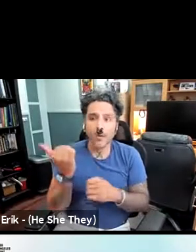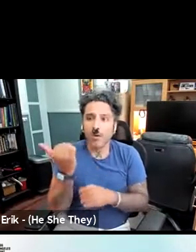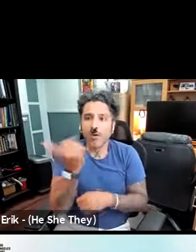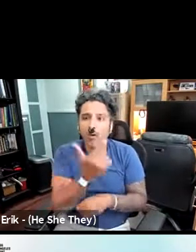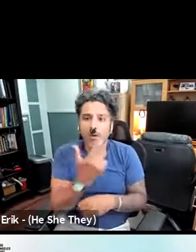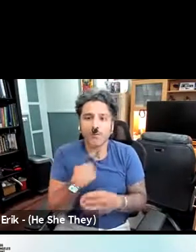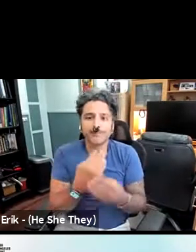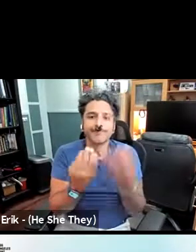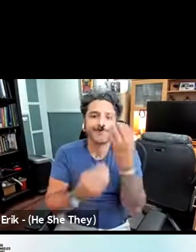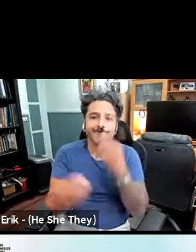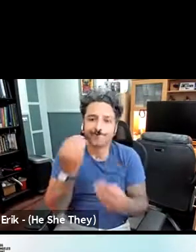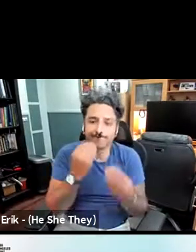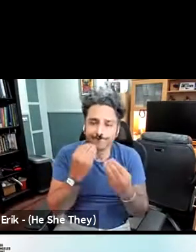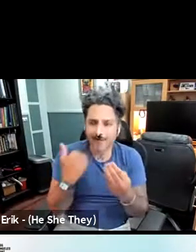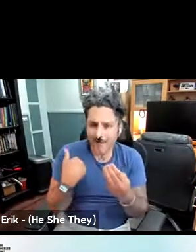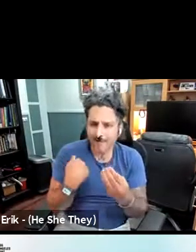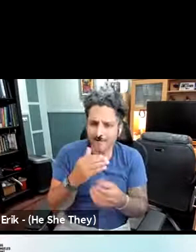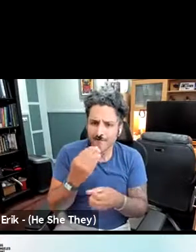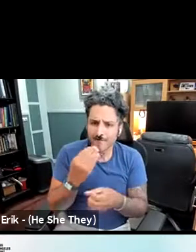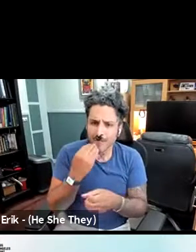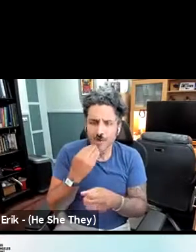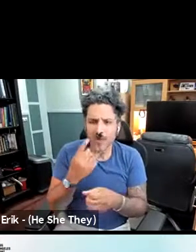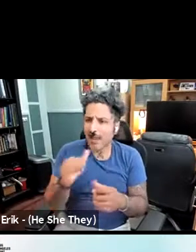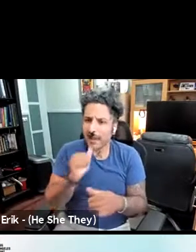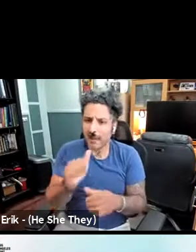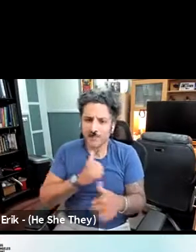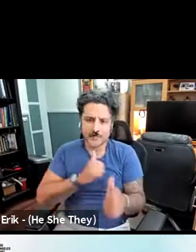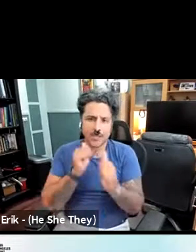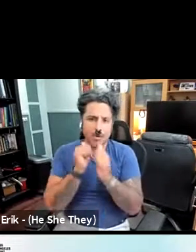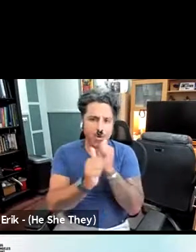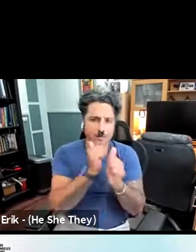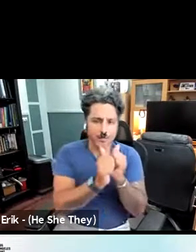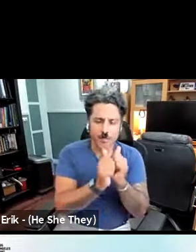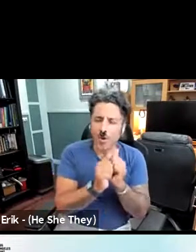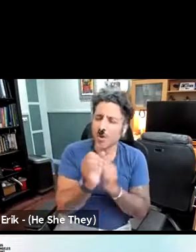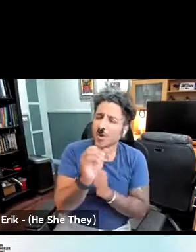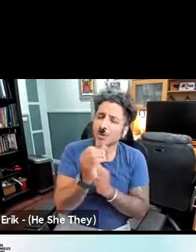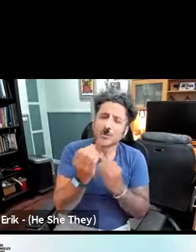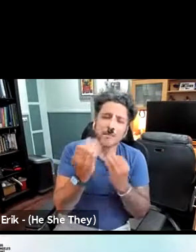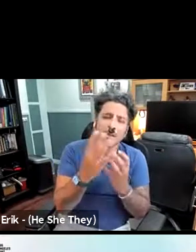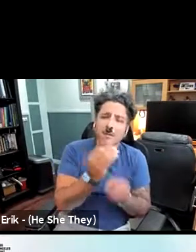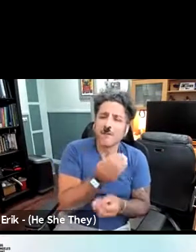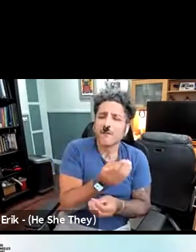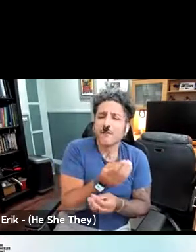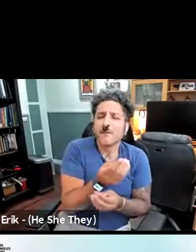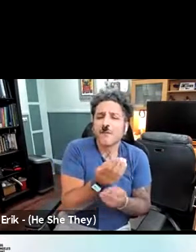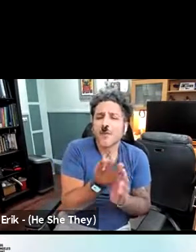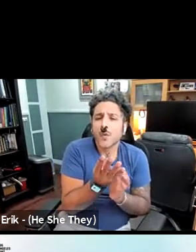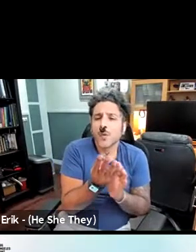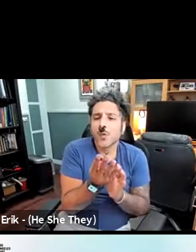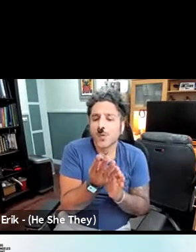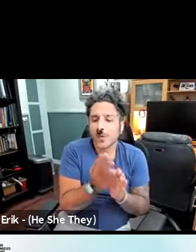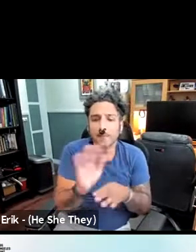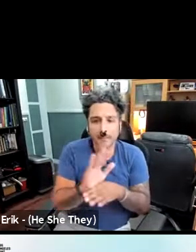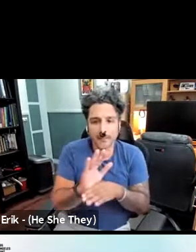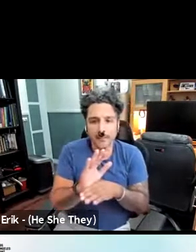in competition. Like, there's just so, to me, there's so few Black trans-led orgs,